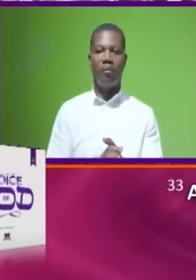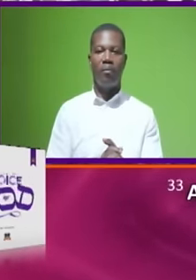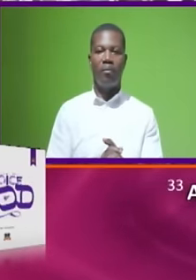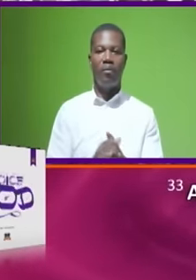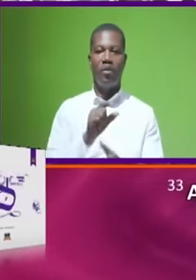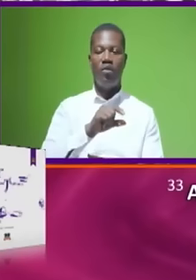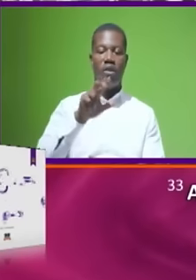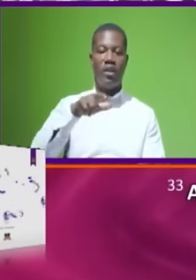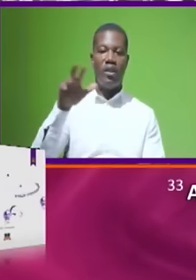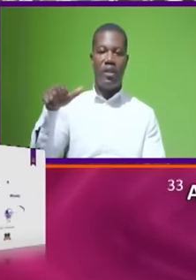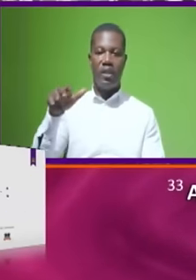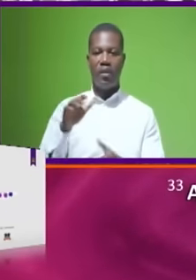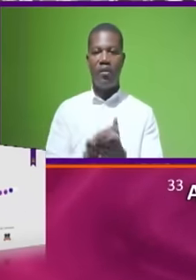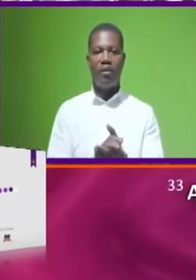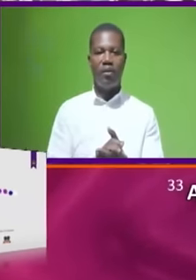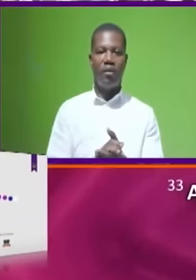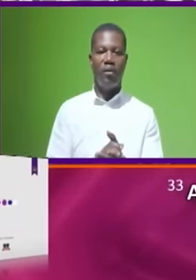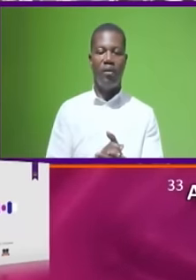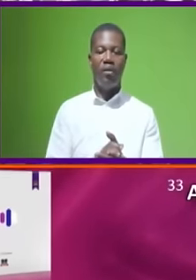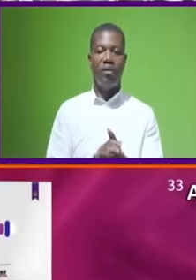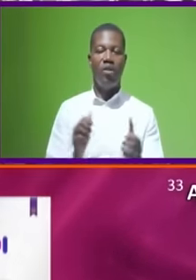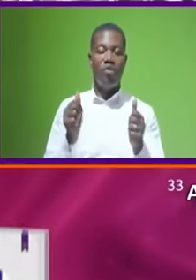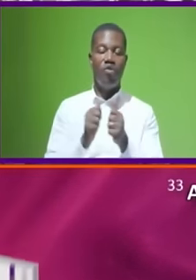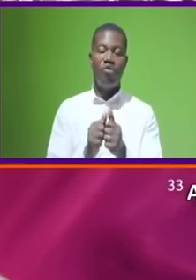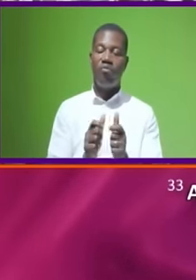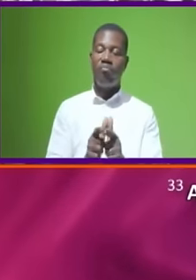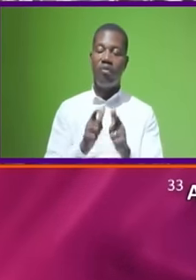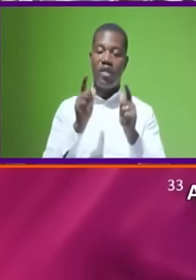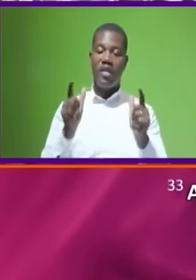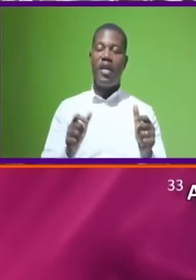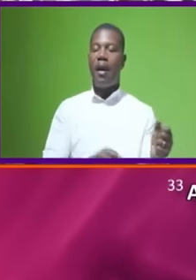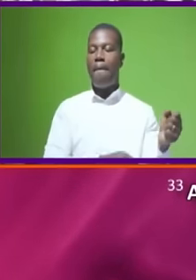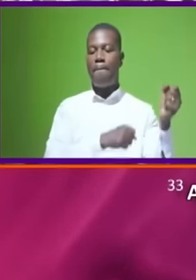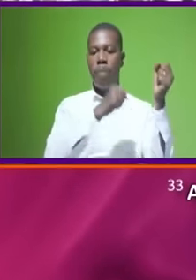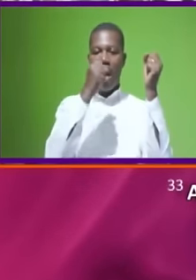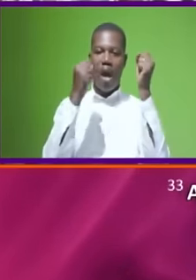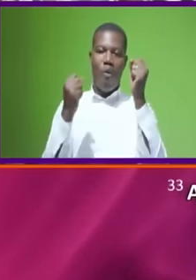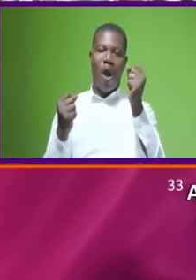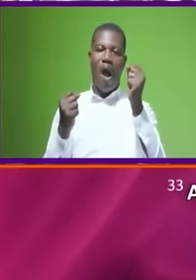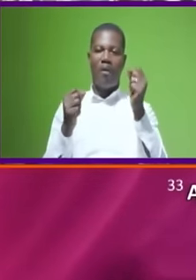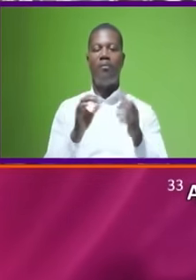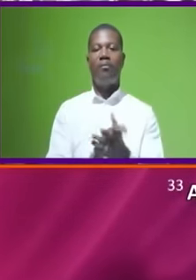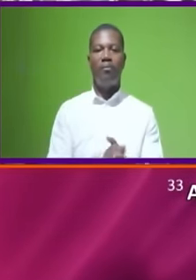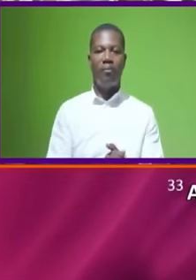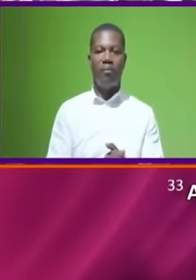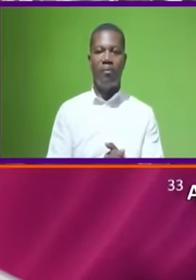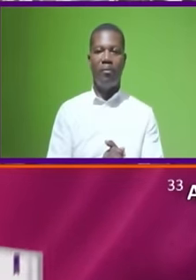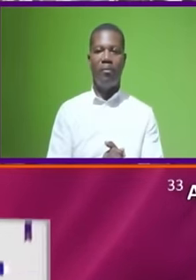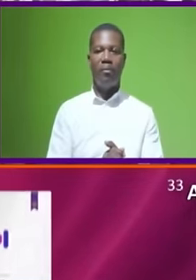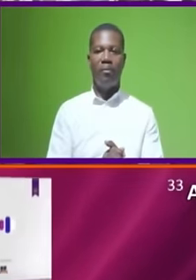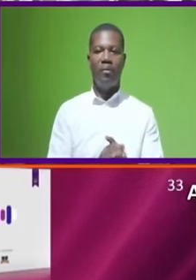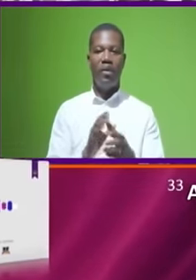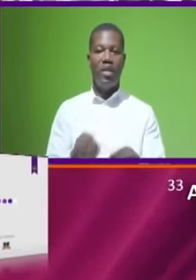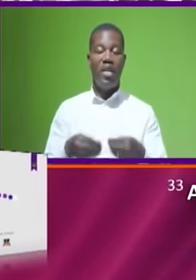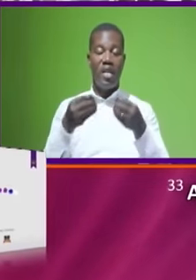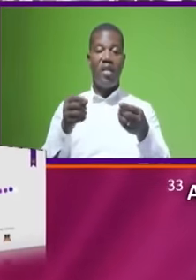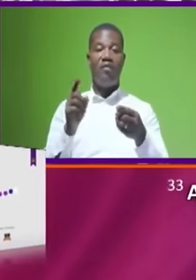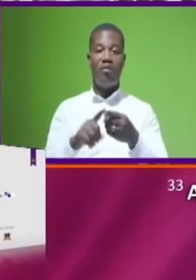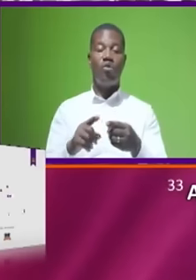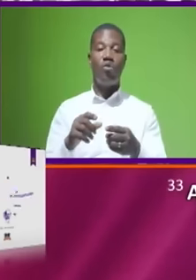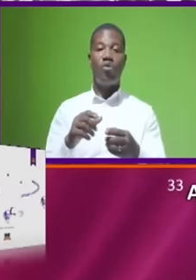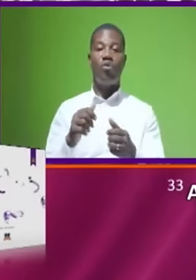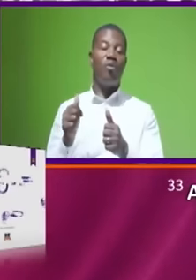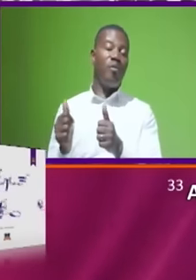Verse 33. And with great power. And with great power. Gave the apostles